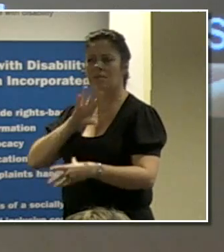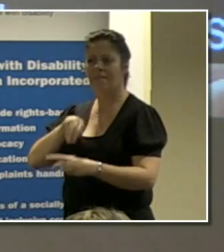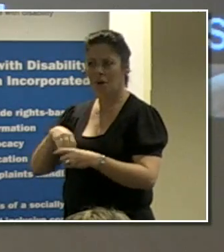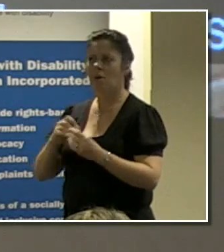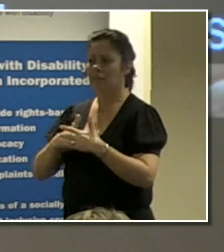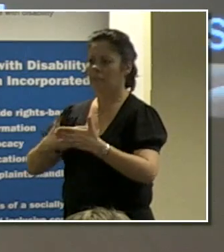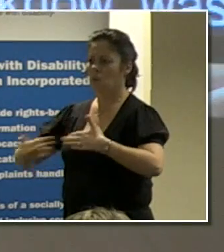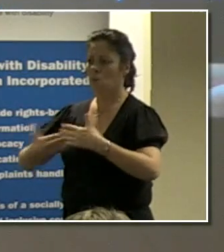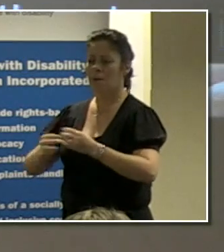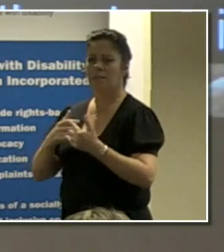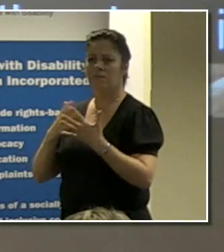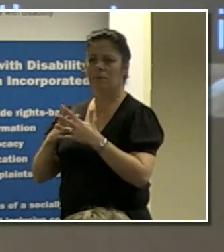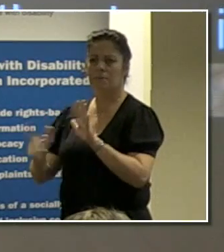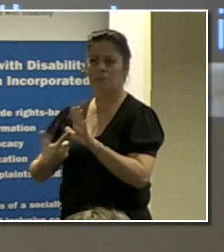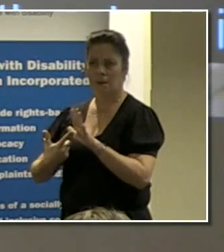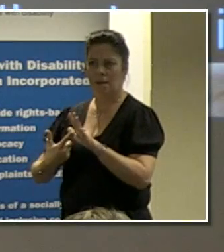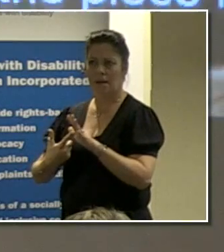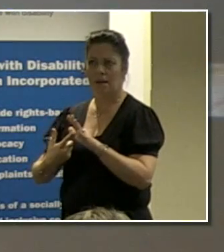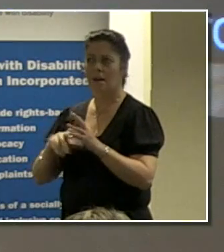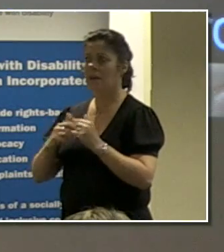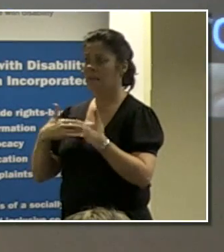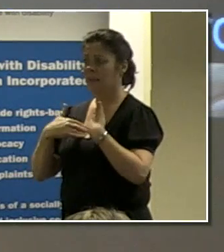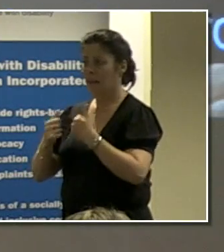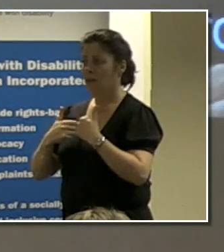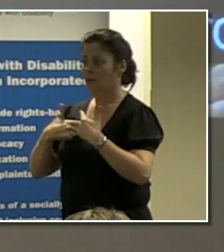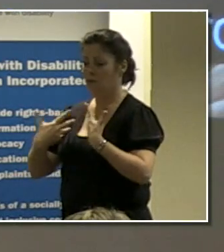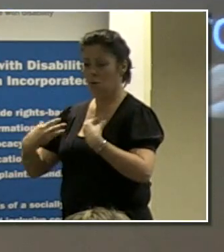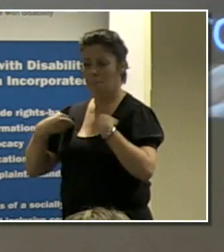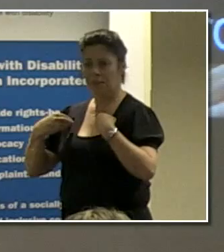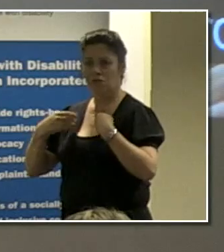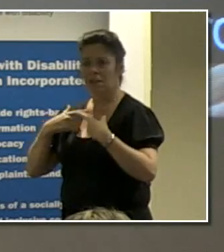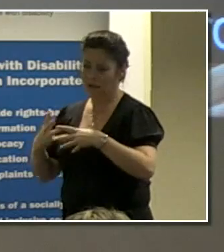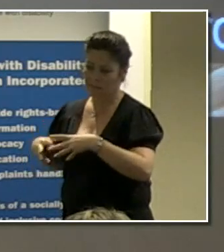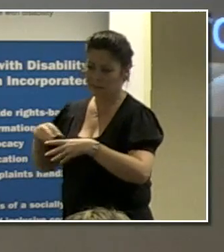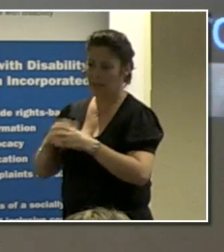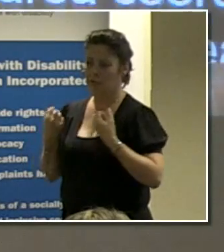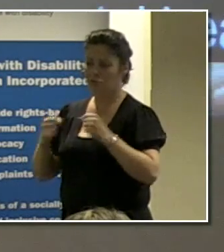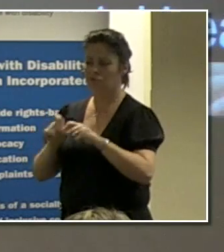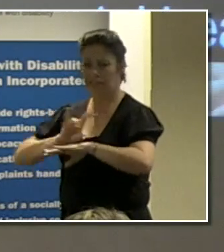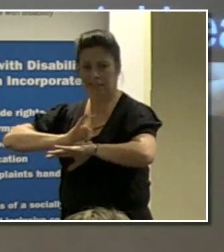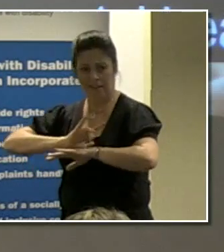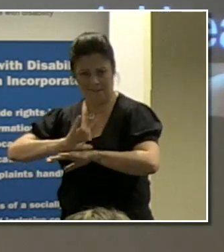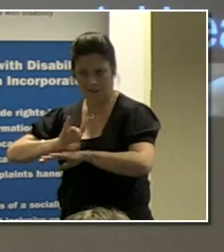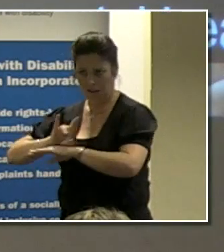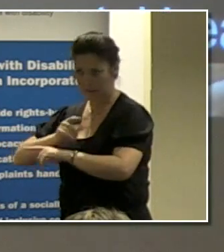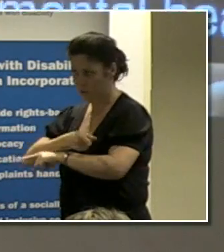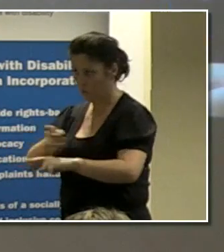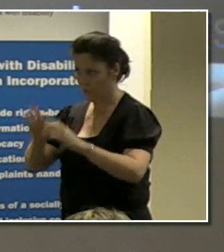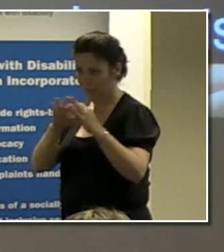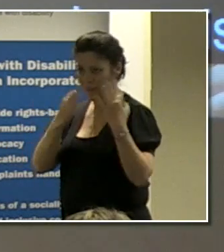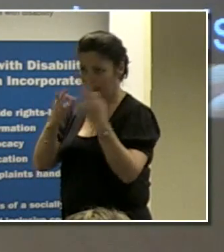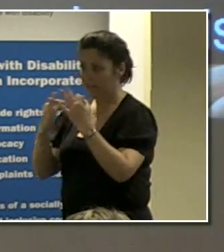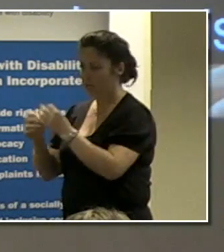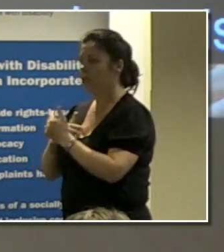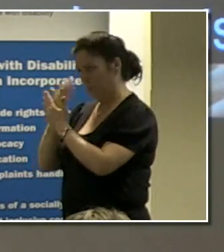in WA, later their mental health commissioner, is now a significant strategic advisor to the agency. So we